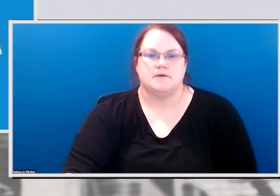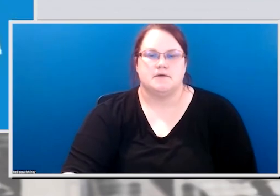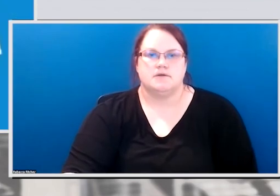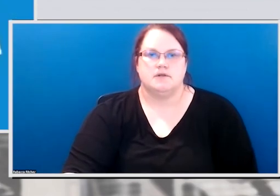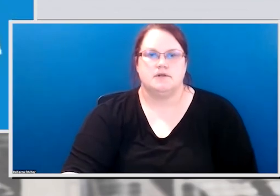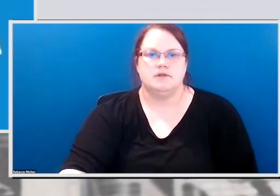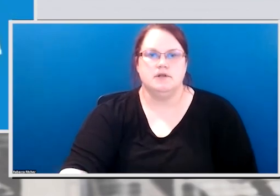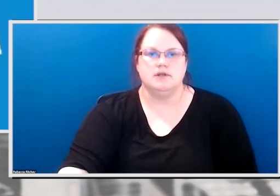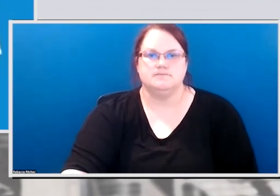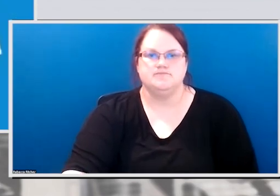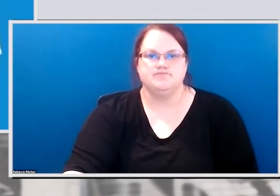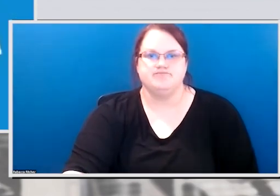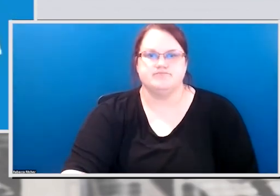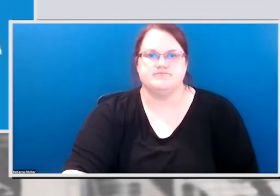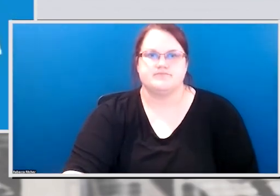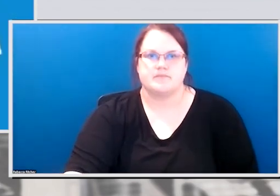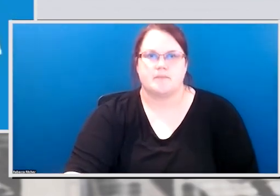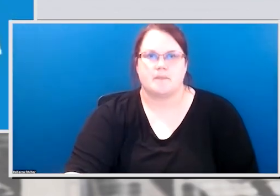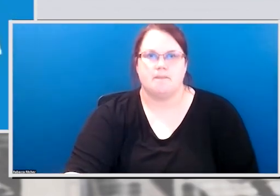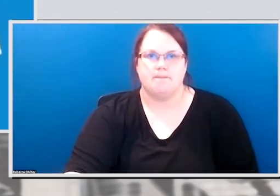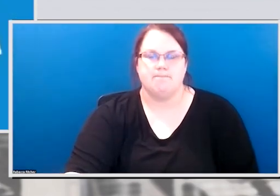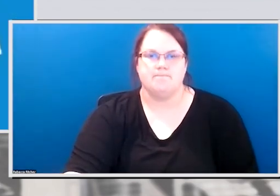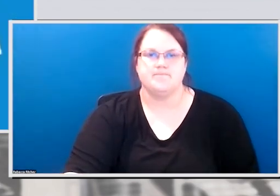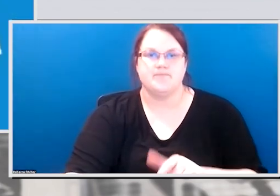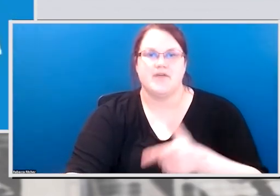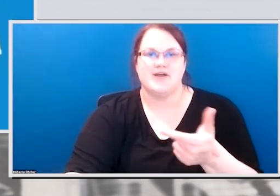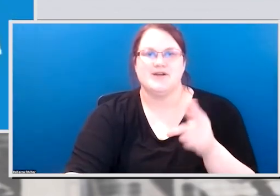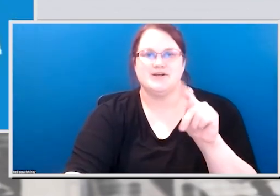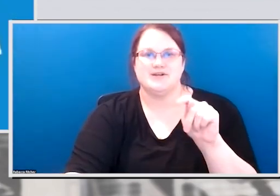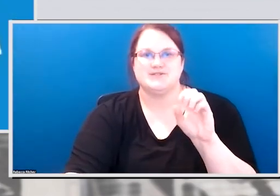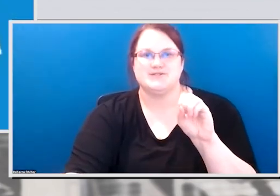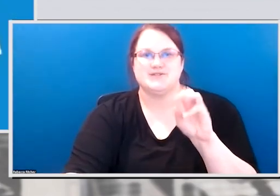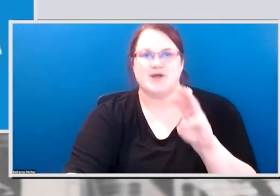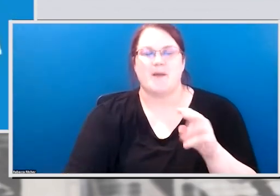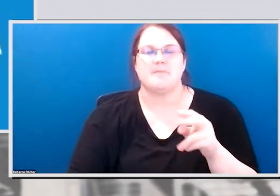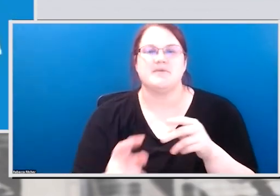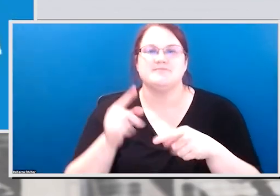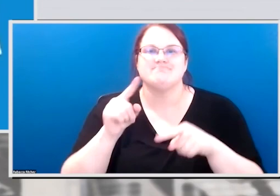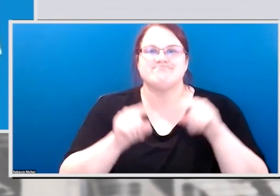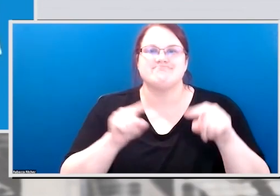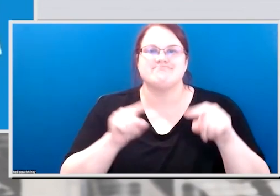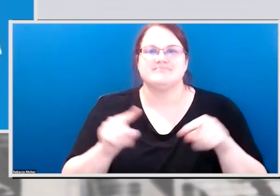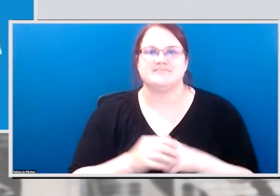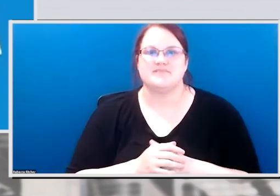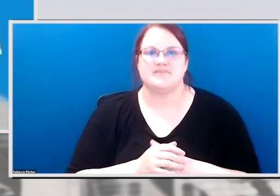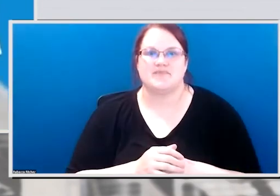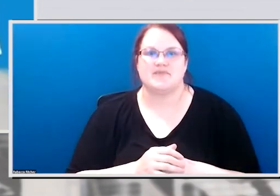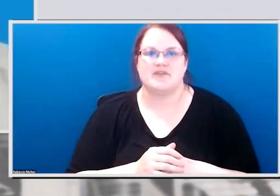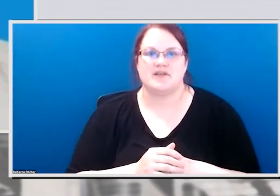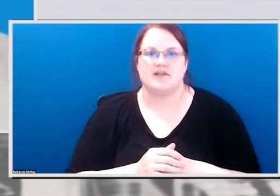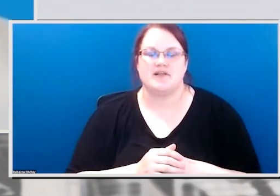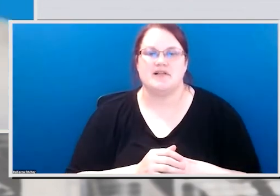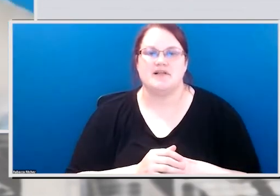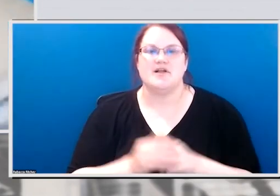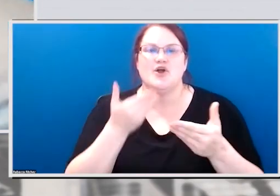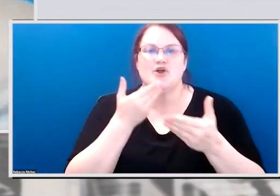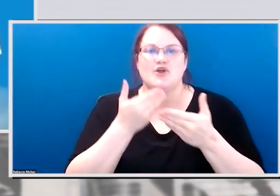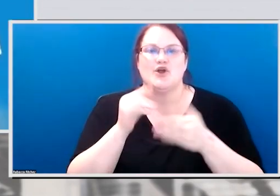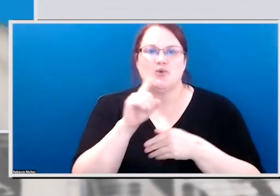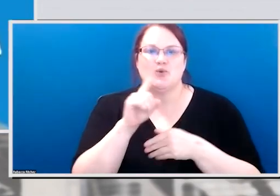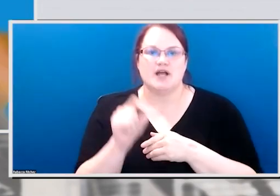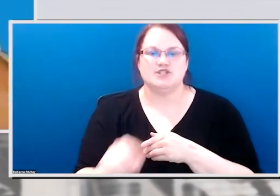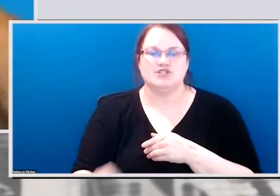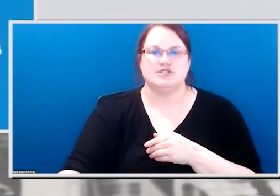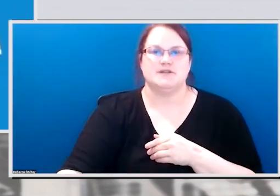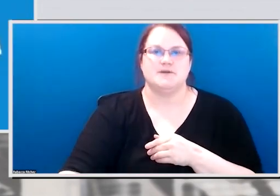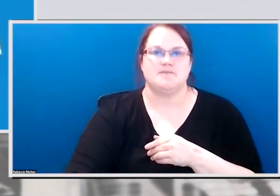Yeah, I'll kick that one over to Tom. It's various sources. I don't know, Tom, do you want to take a stab at this Sure, one? I'll take it. Yeah, it's a great question. I think a couple